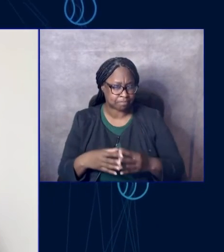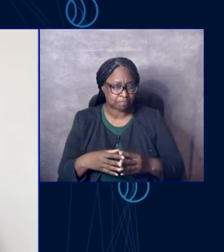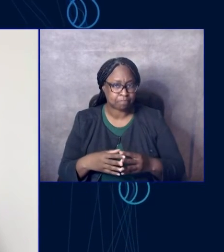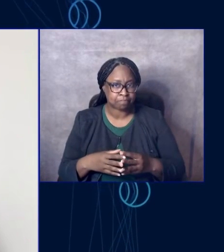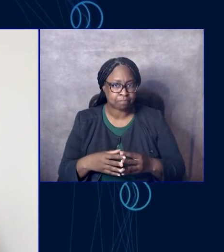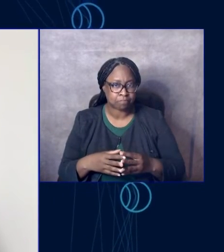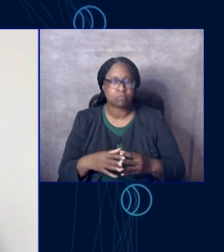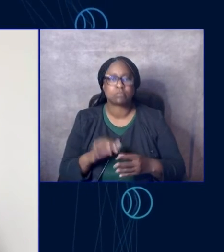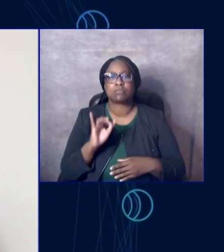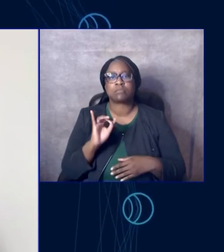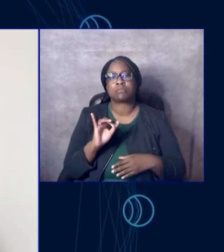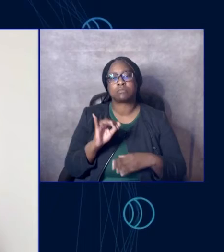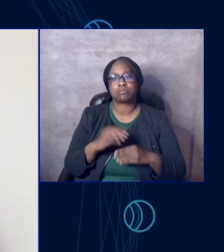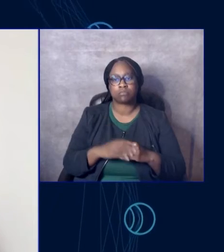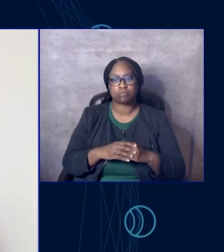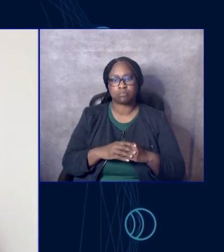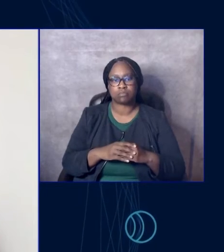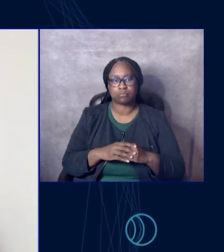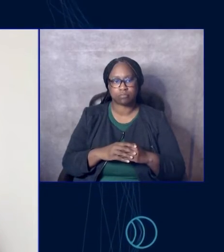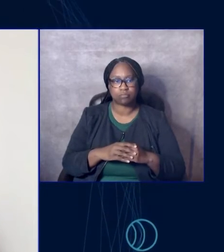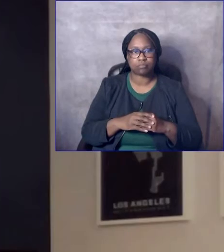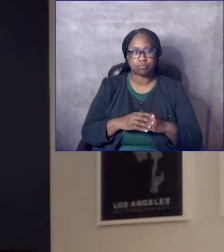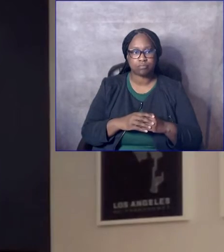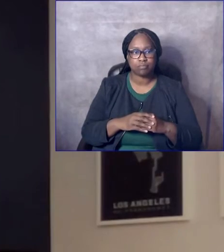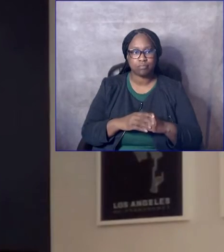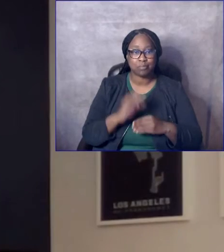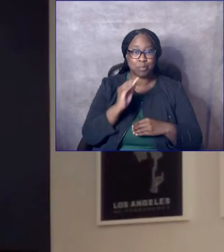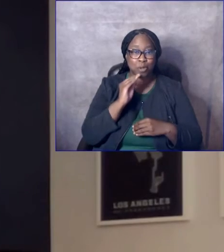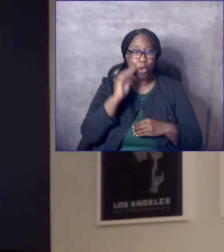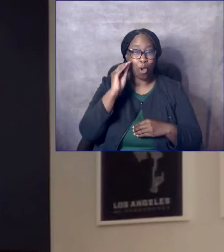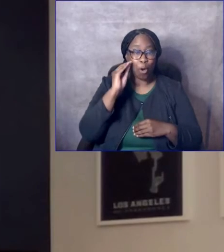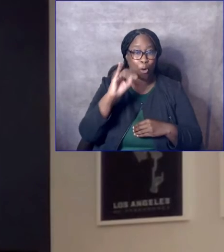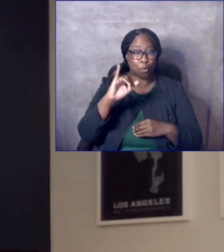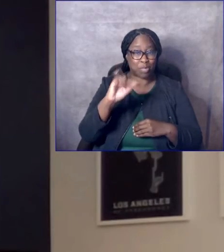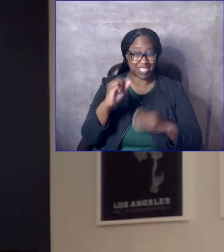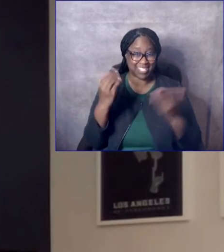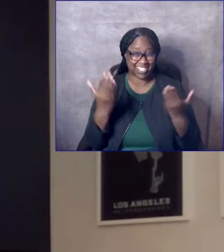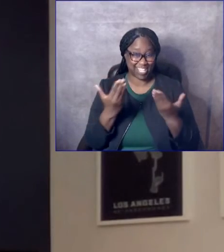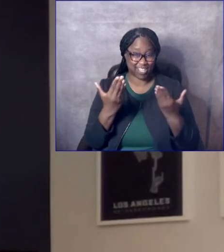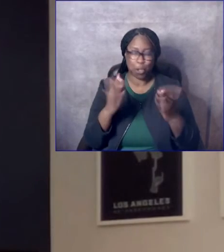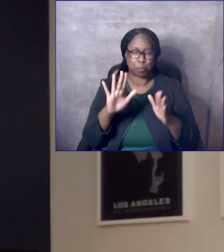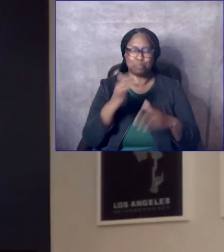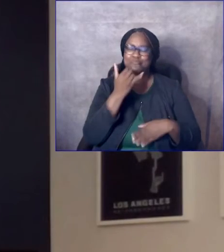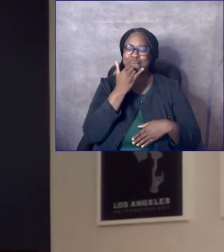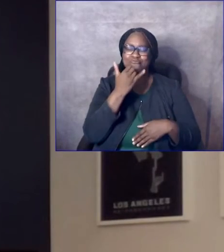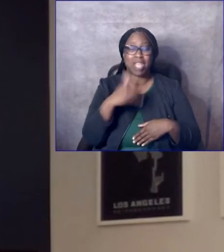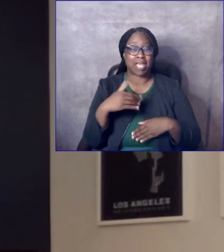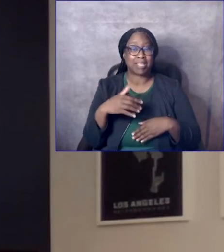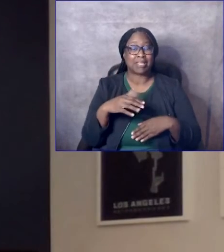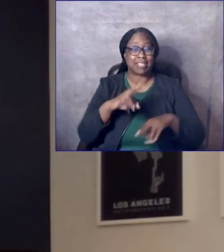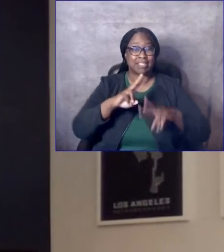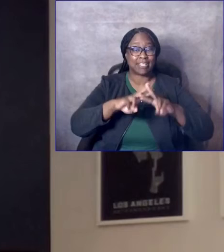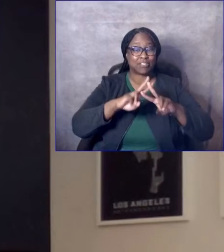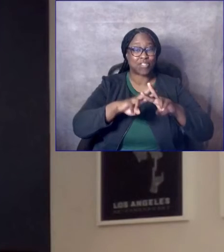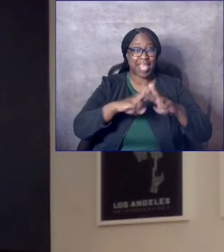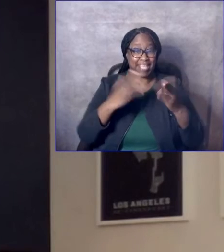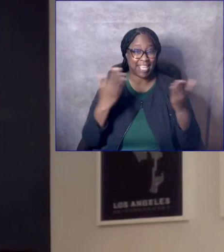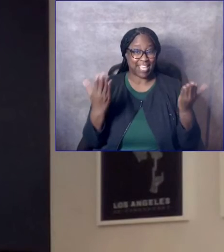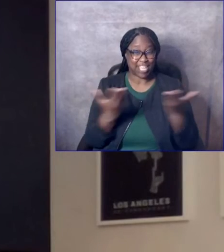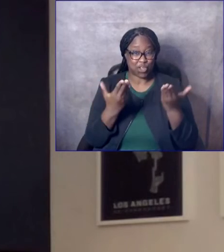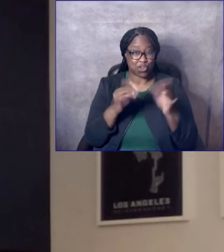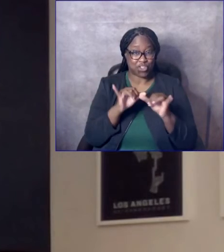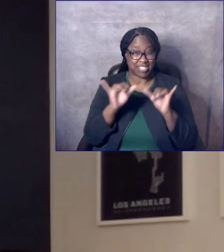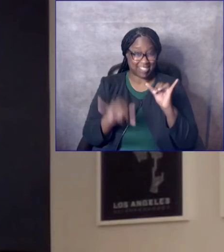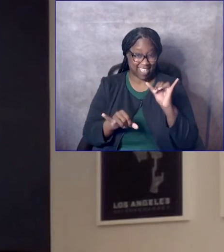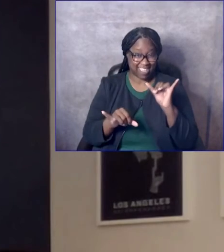Well, Home is Here has been around since before Here to Stay has been around since before the Home is Here campaign. But